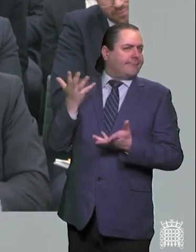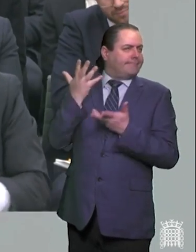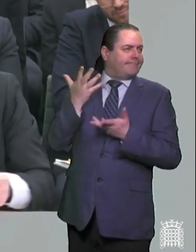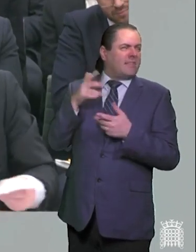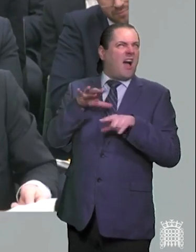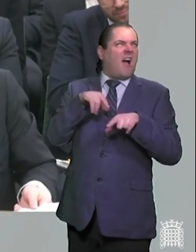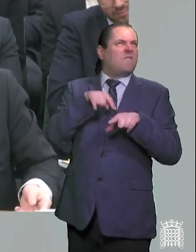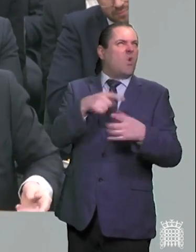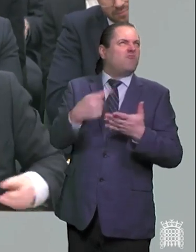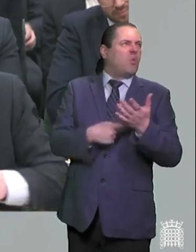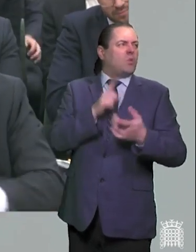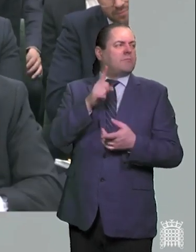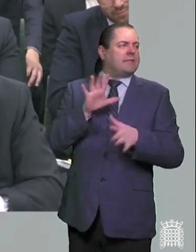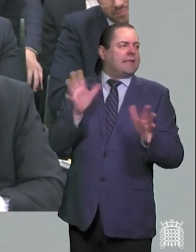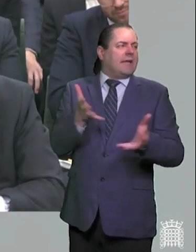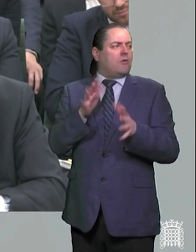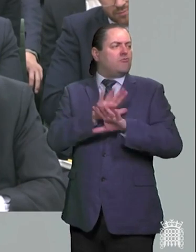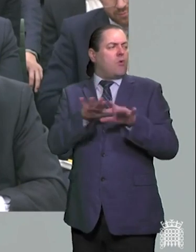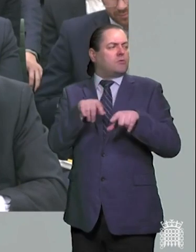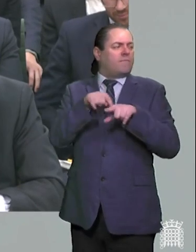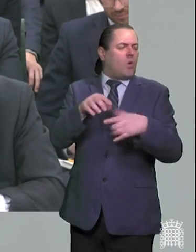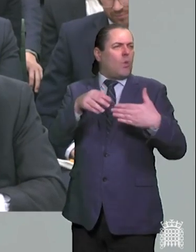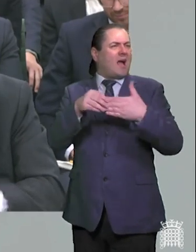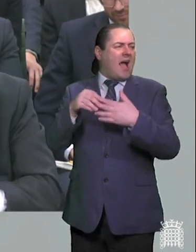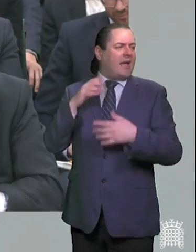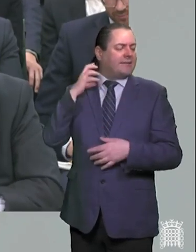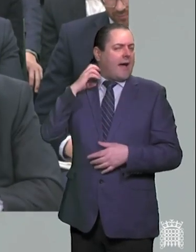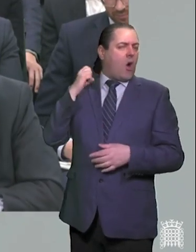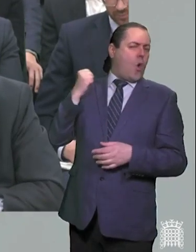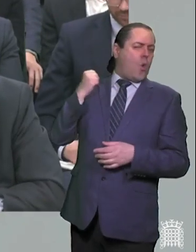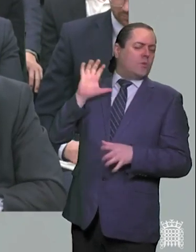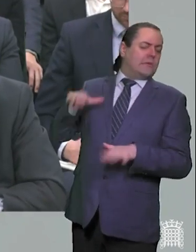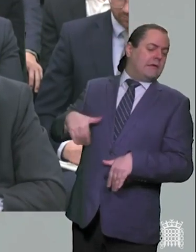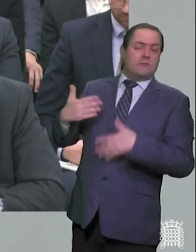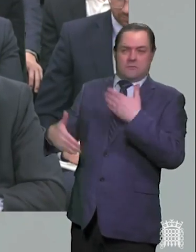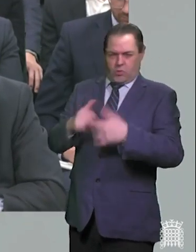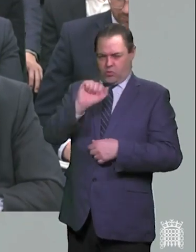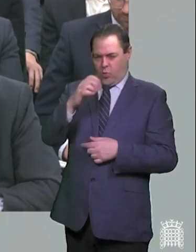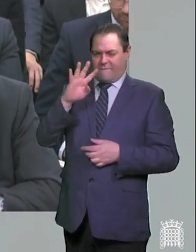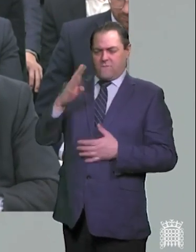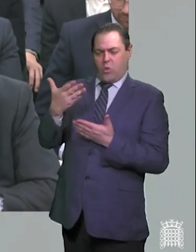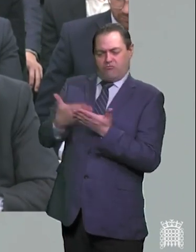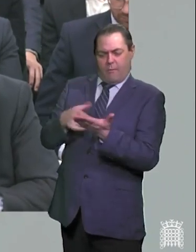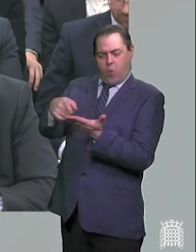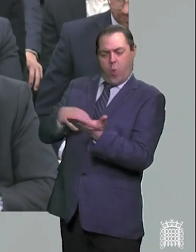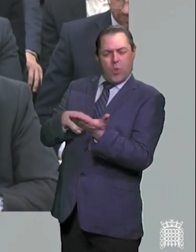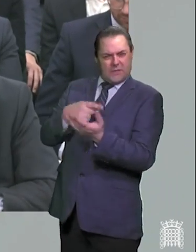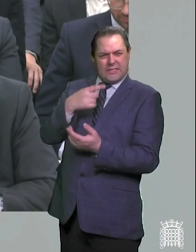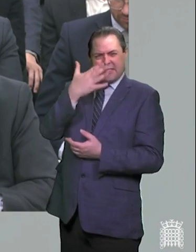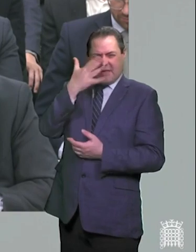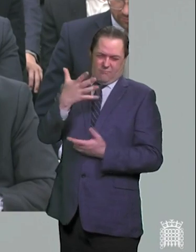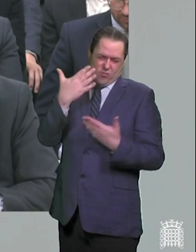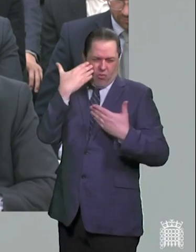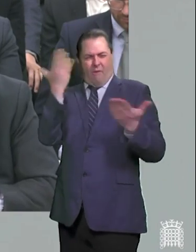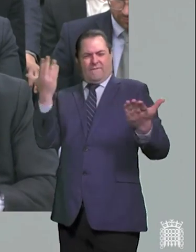the rules, we were somehow failing to follow the guidance. And you have in your fourth report suggested that it must have been